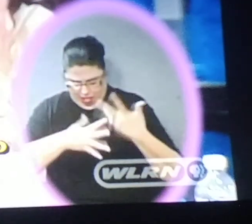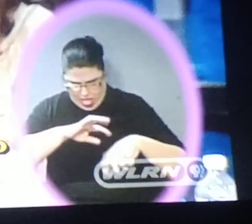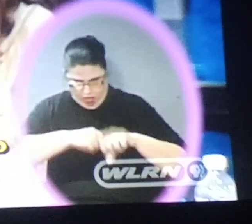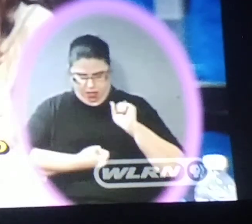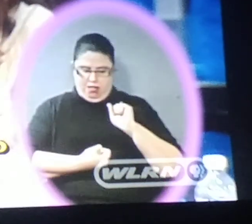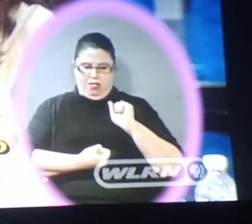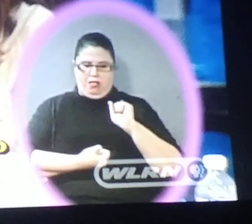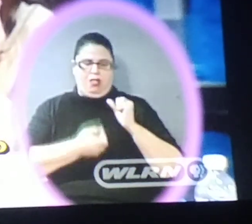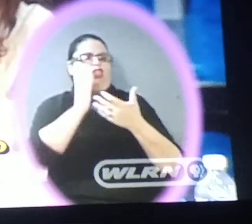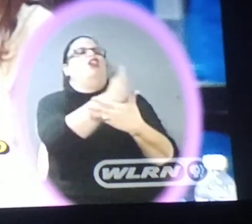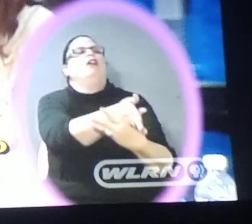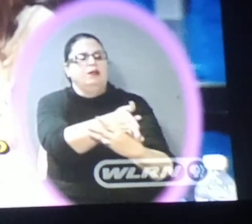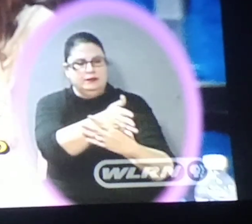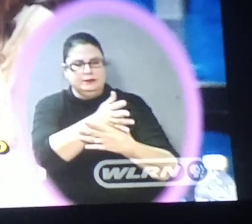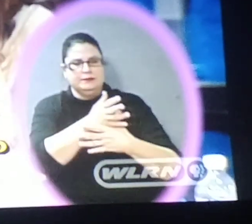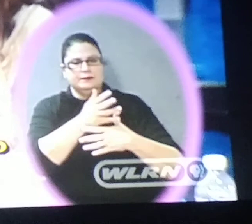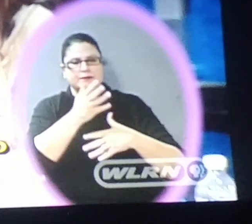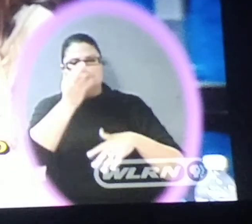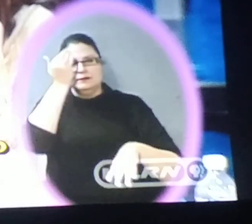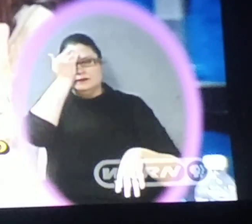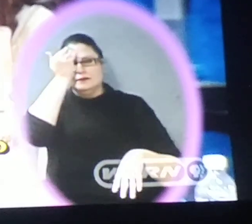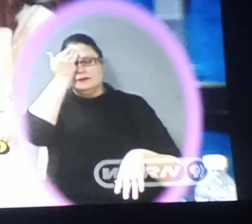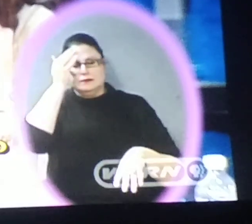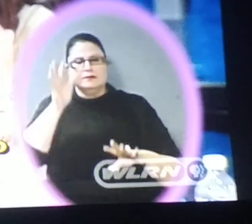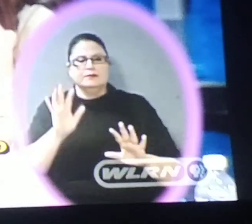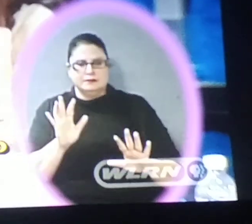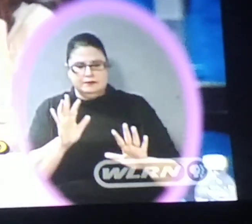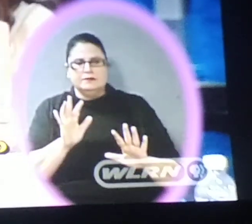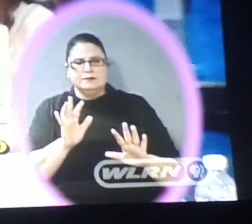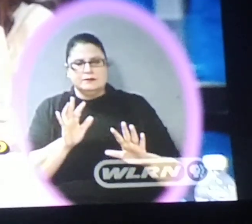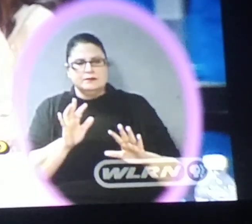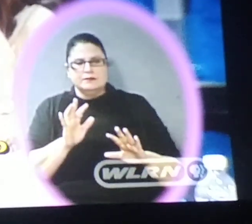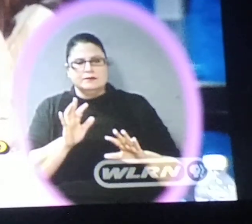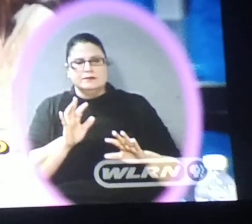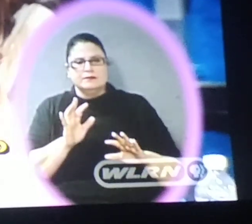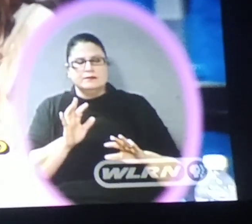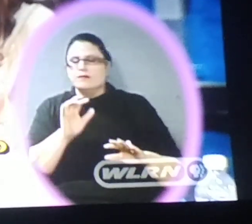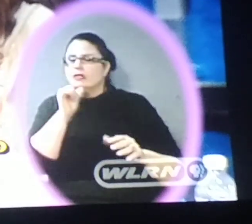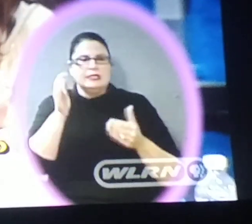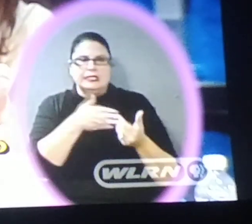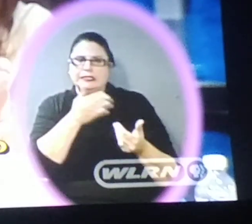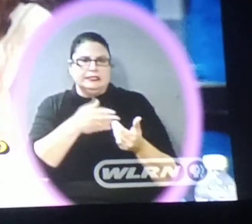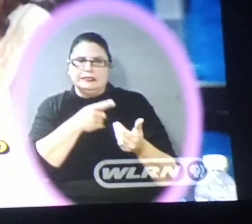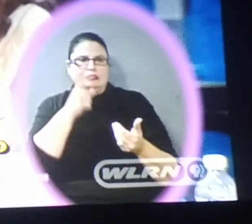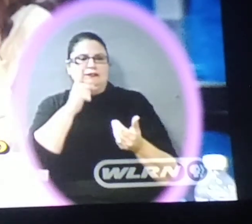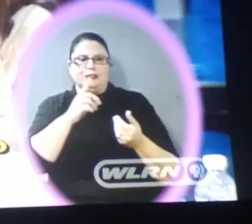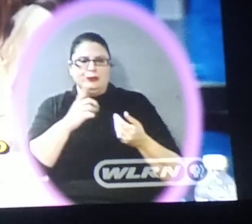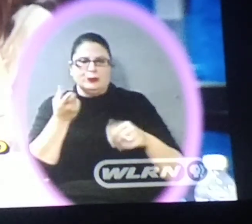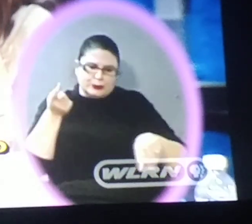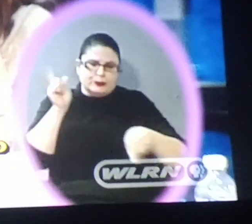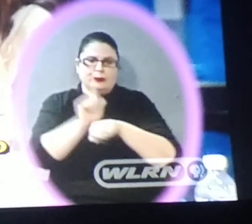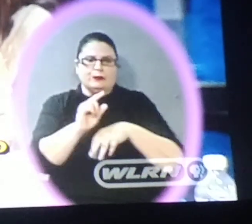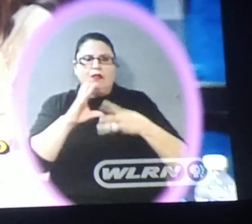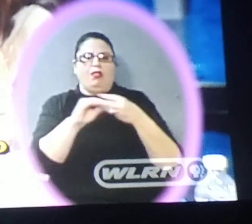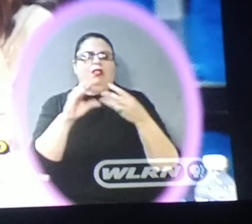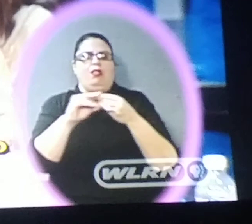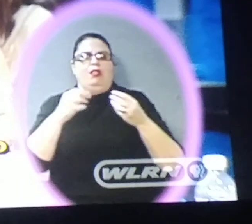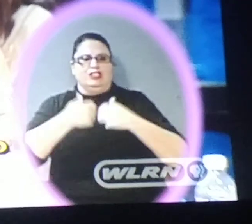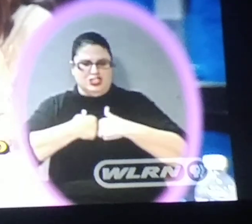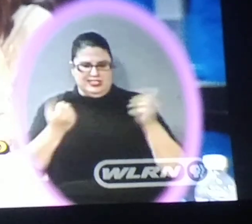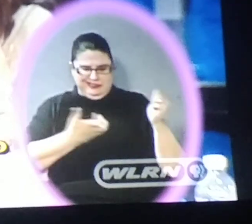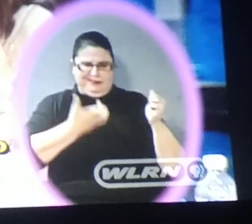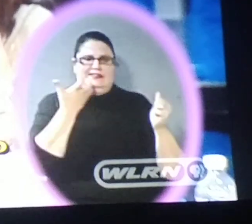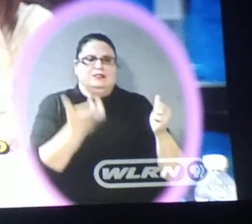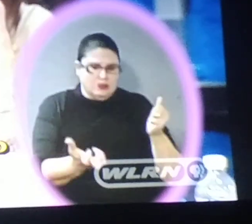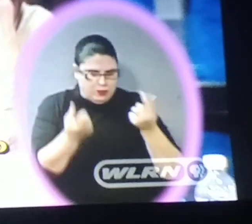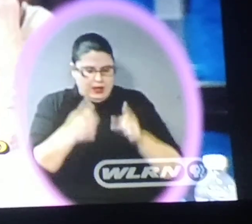think a lot of us feel the same way, even everyone that's listening. This is not something that's easy for you to do, come here and speak about what was done to your